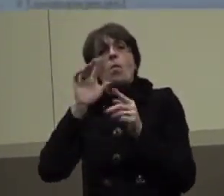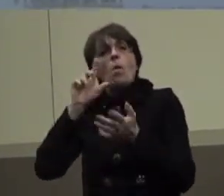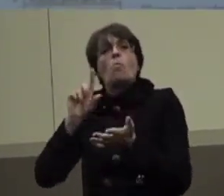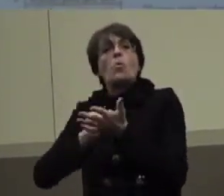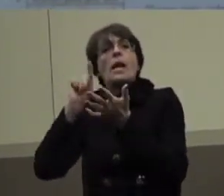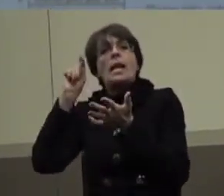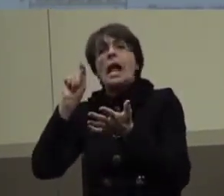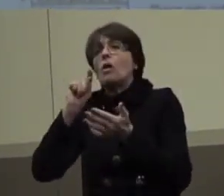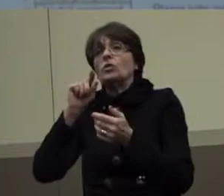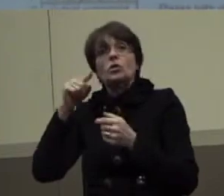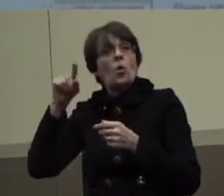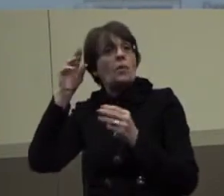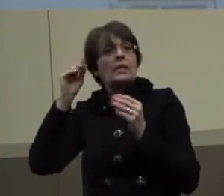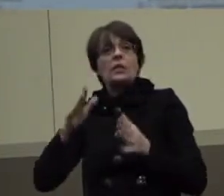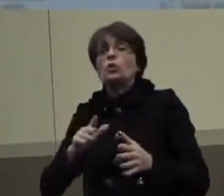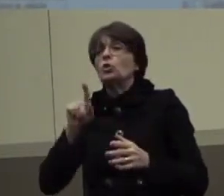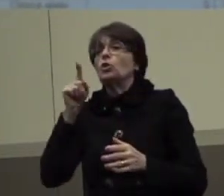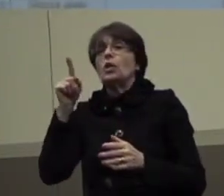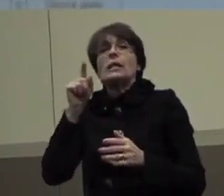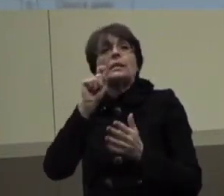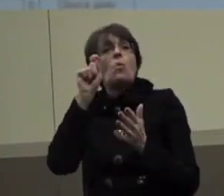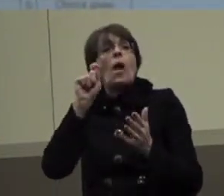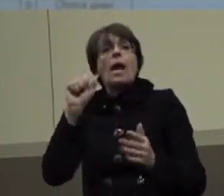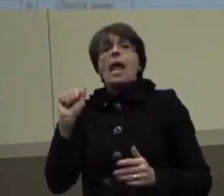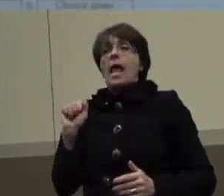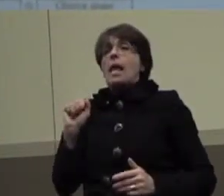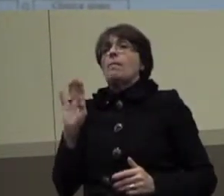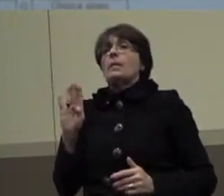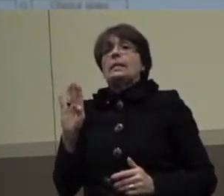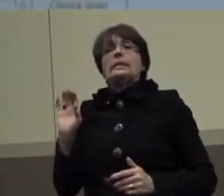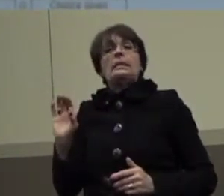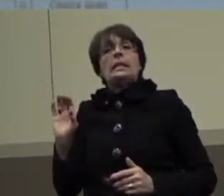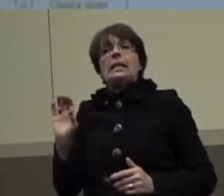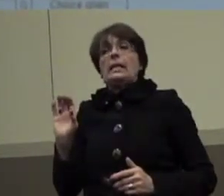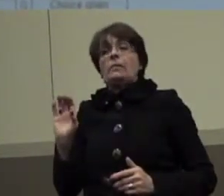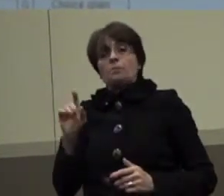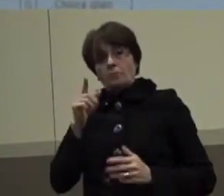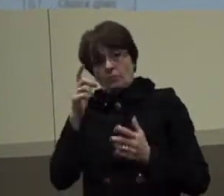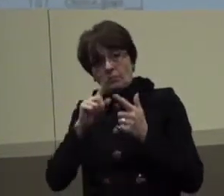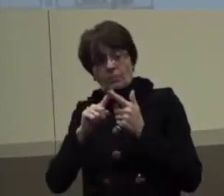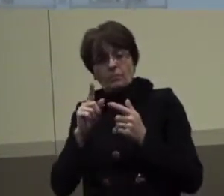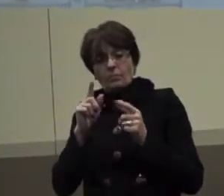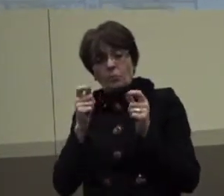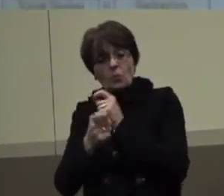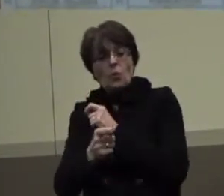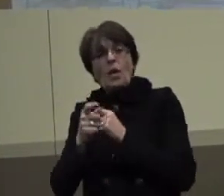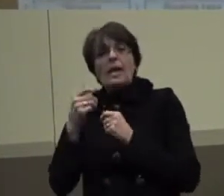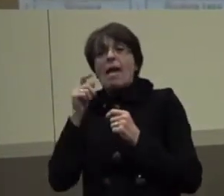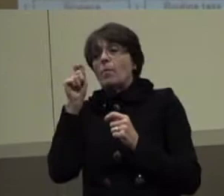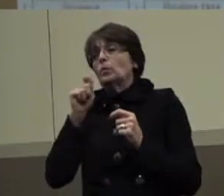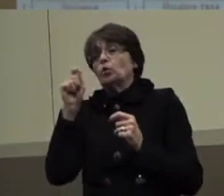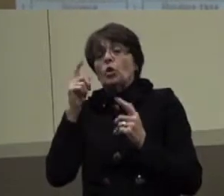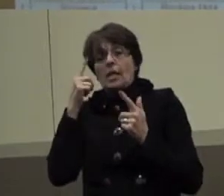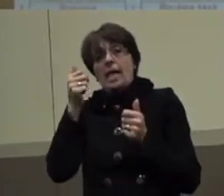to do is write the ABC. You could even, you know, if you wanted to redo it and have them circle it, they put the start time, the